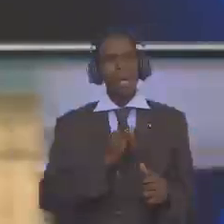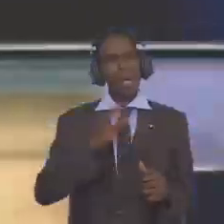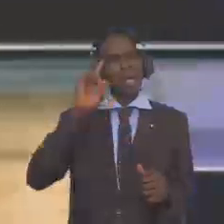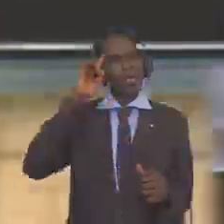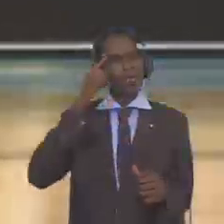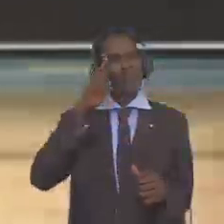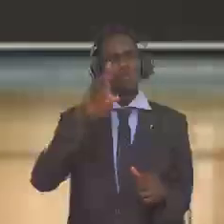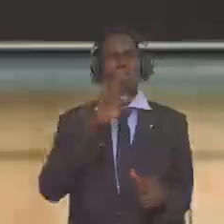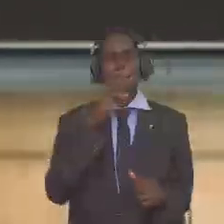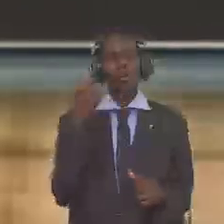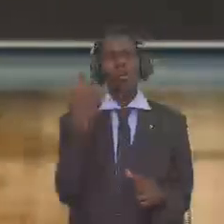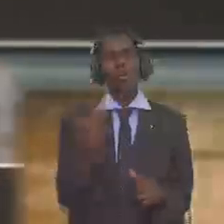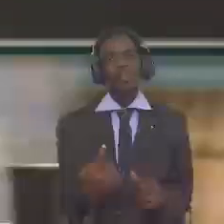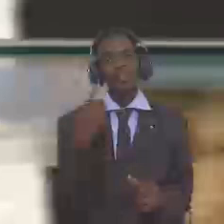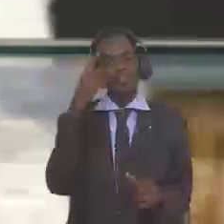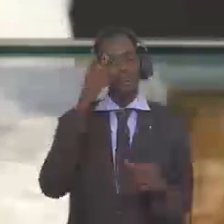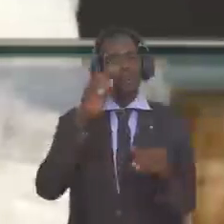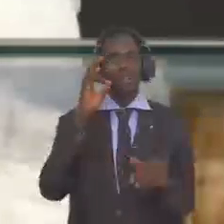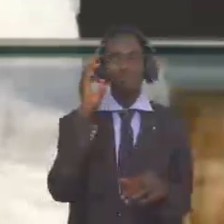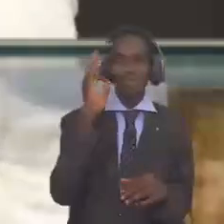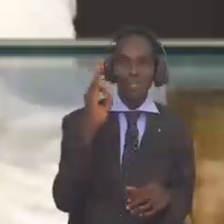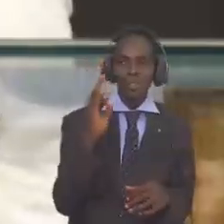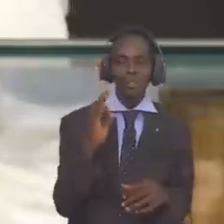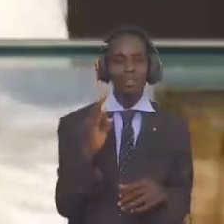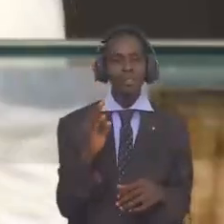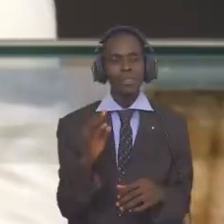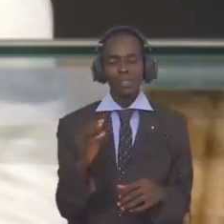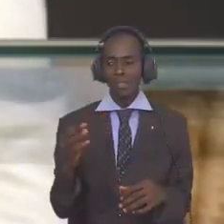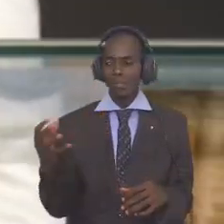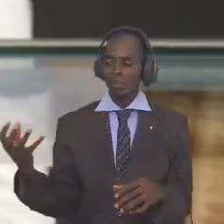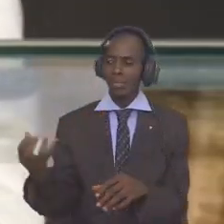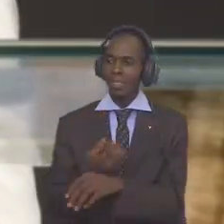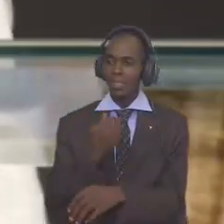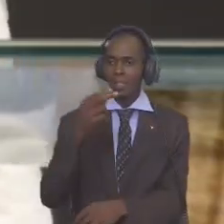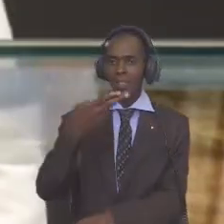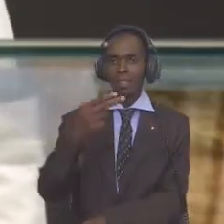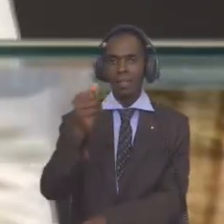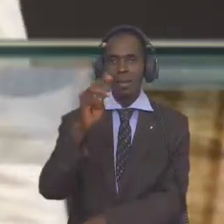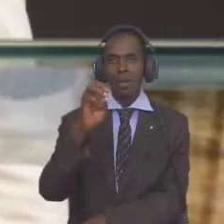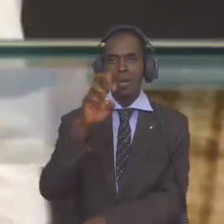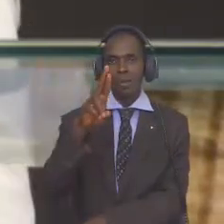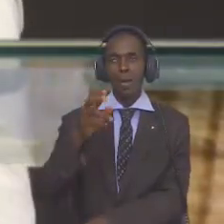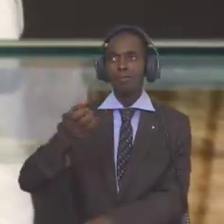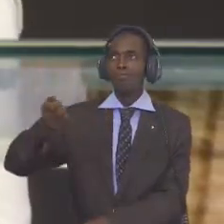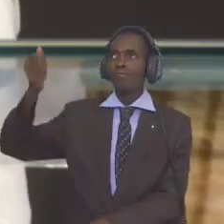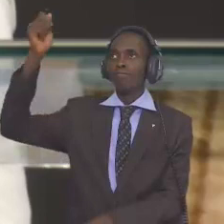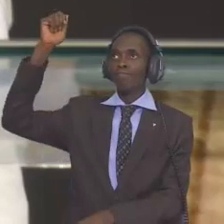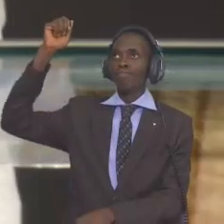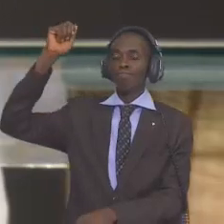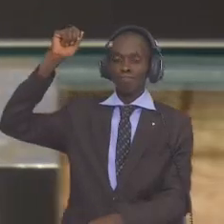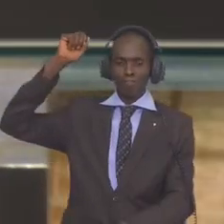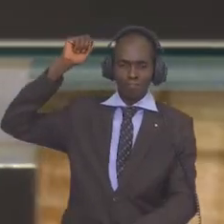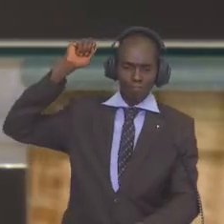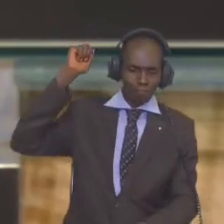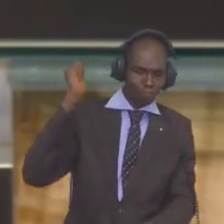only for, you know, take the hammer, raise it high, and crush everything that should